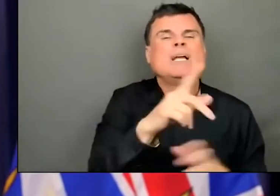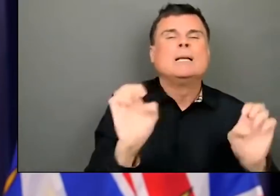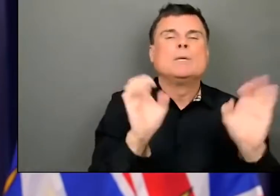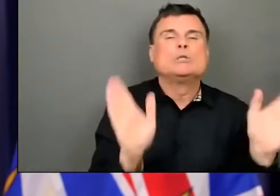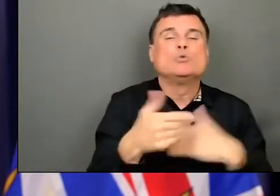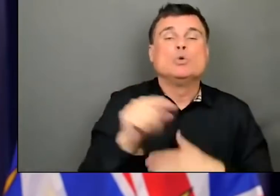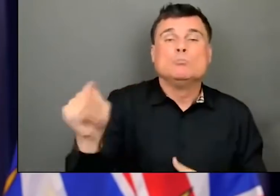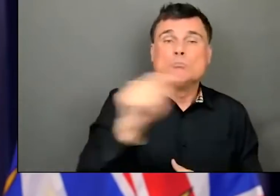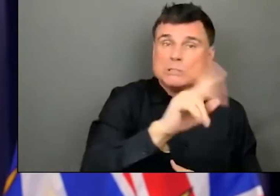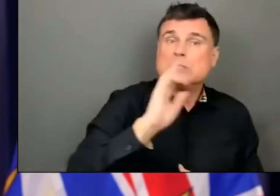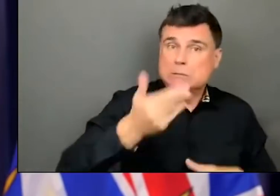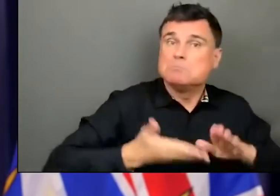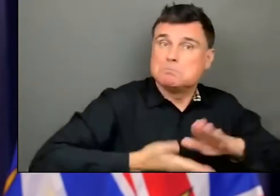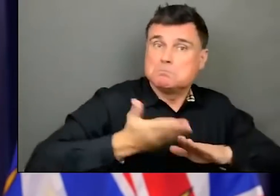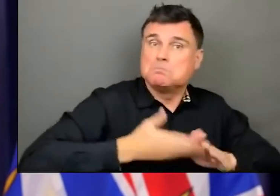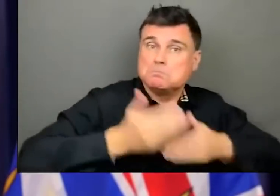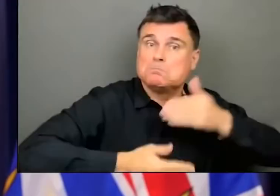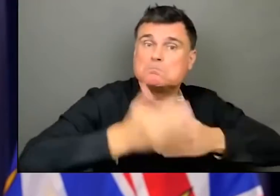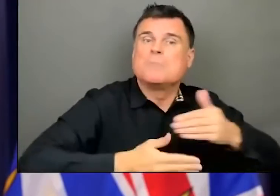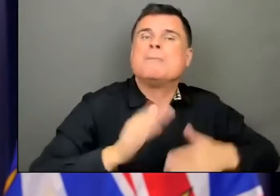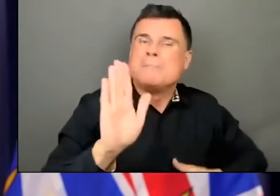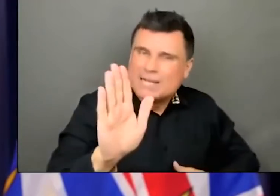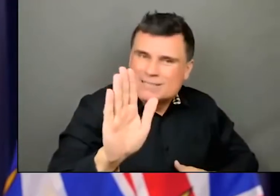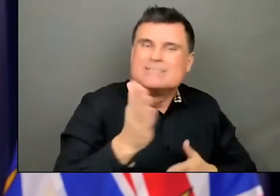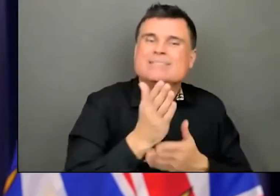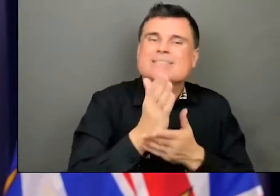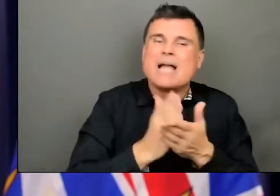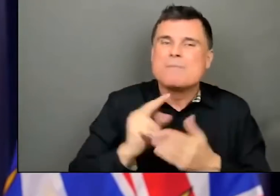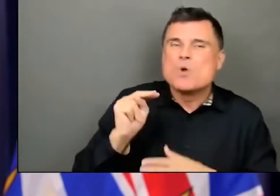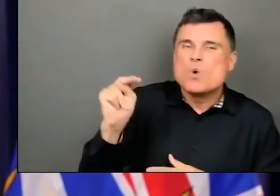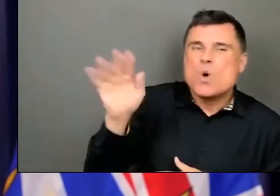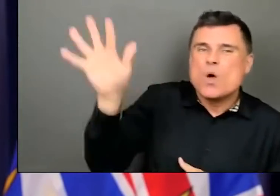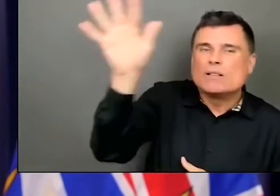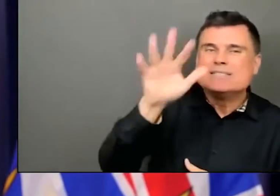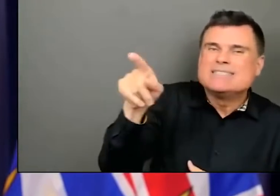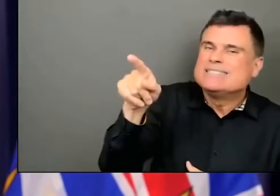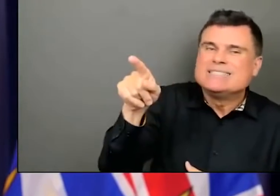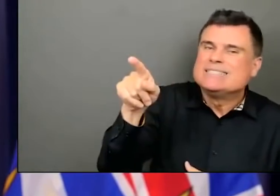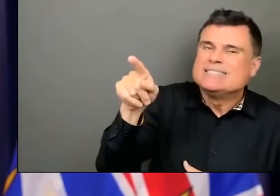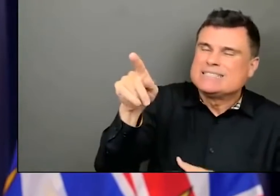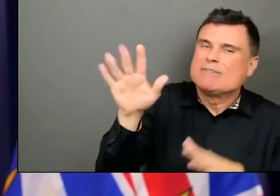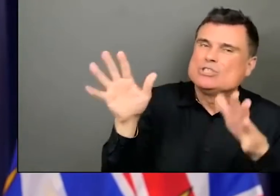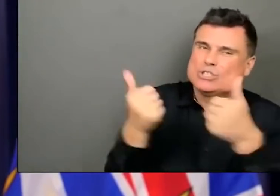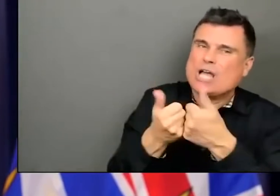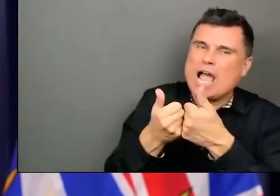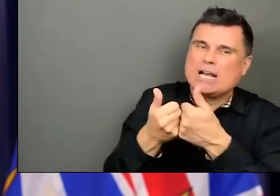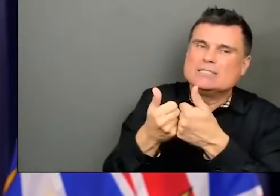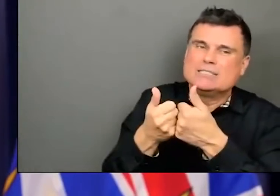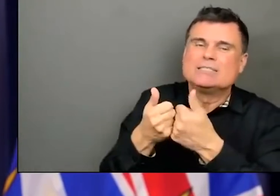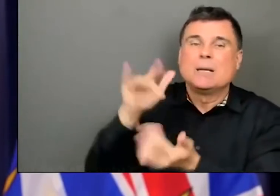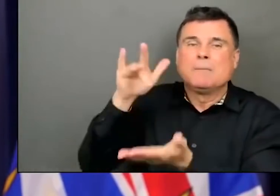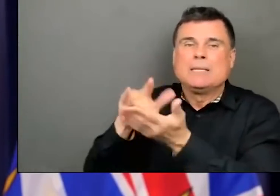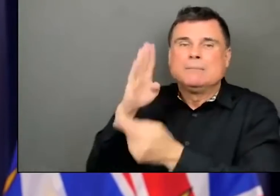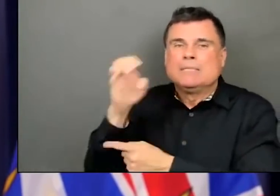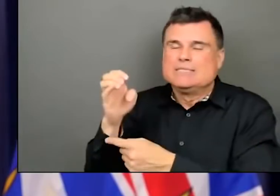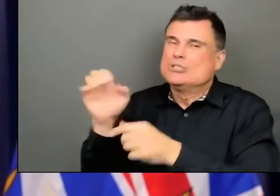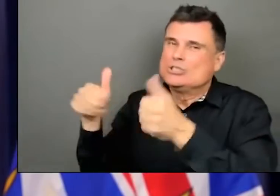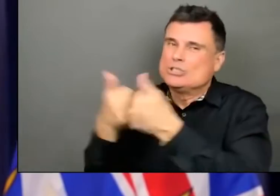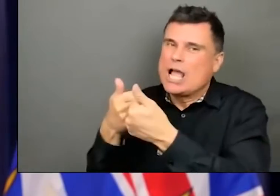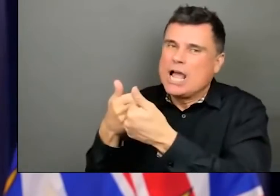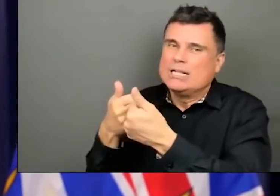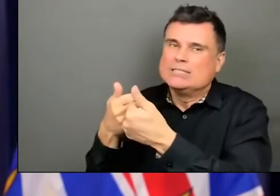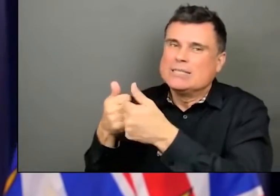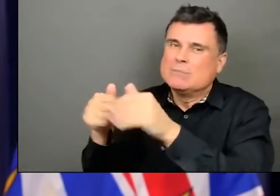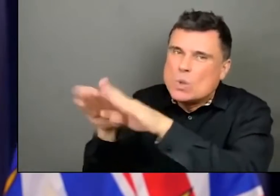the challenges in Northern Health, as we know, and in Interior Health. So today I'll go through the current status of operating rooms across each